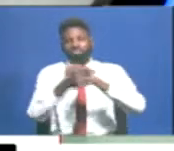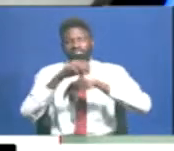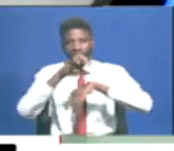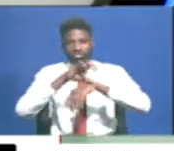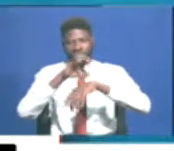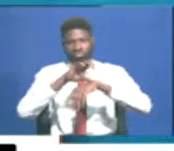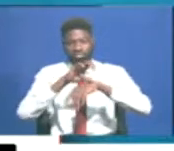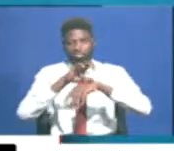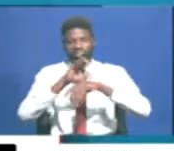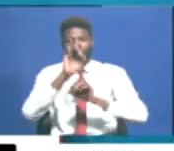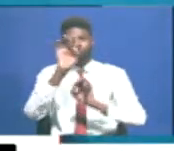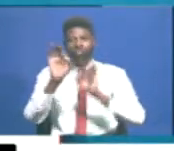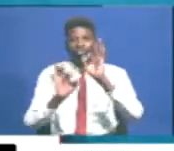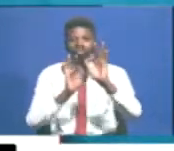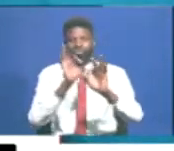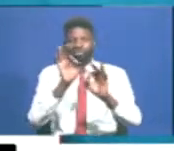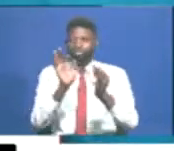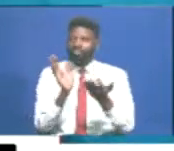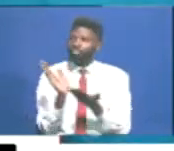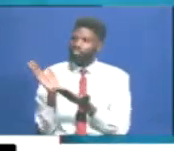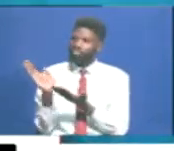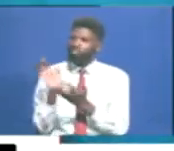report.